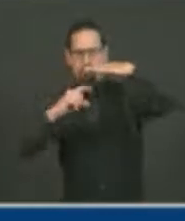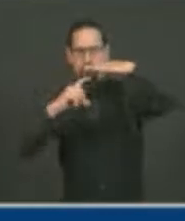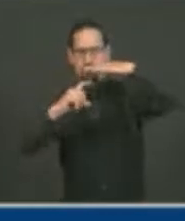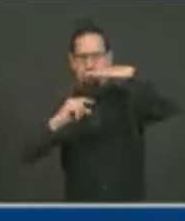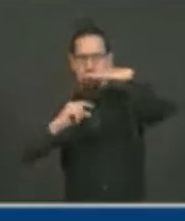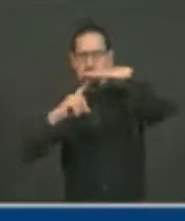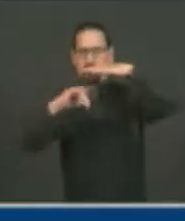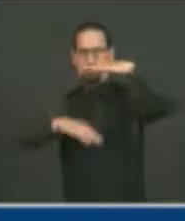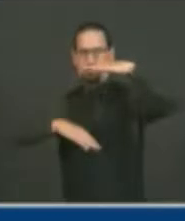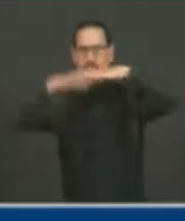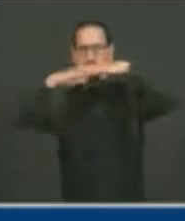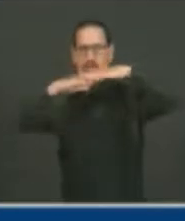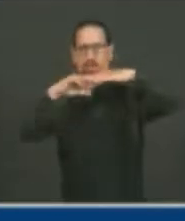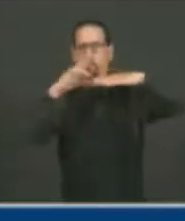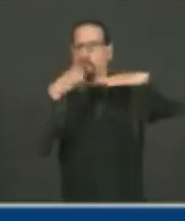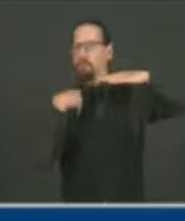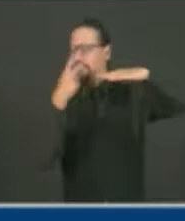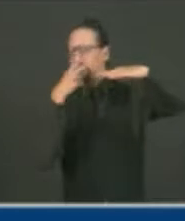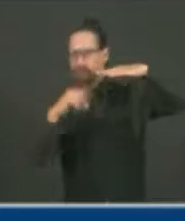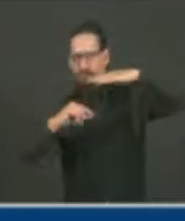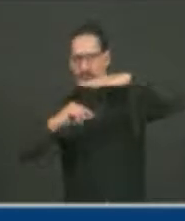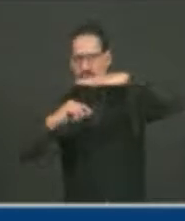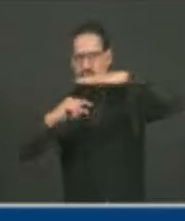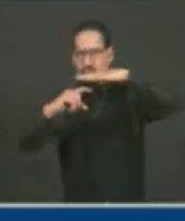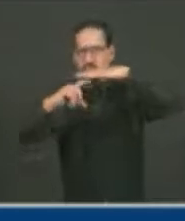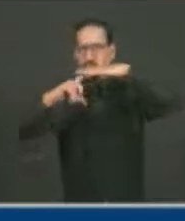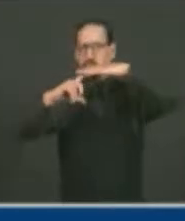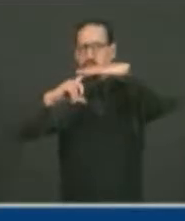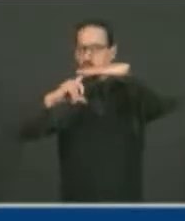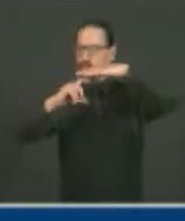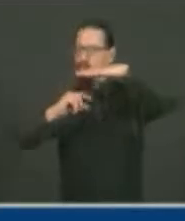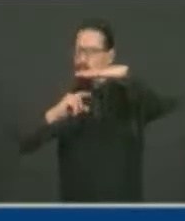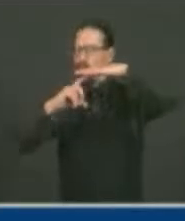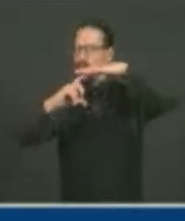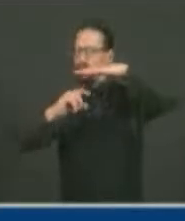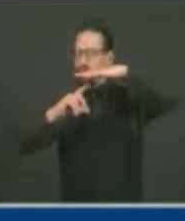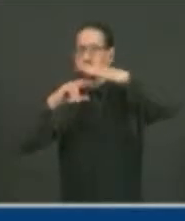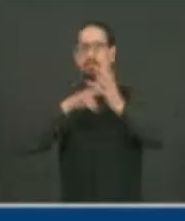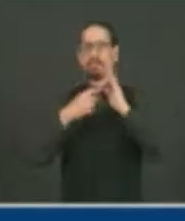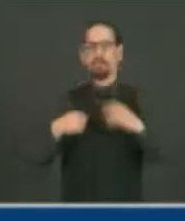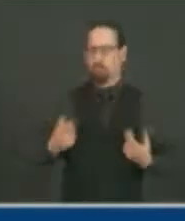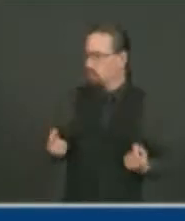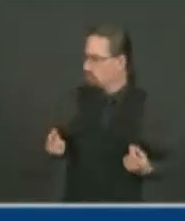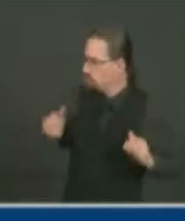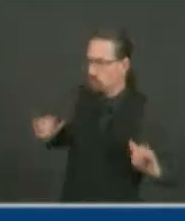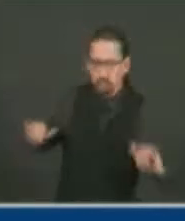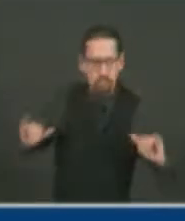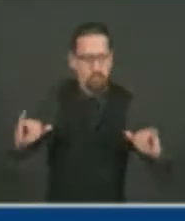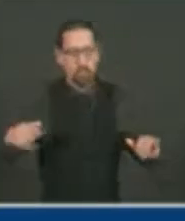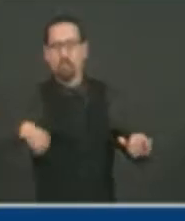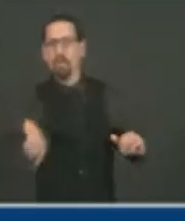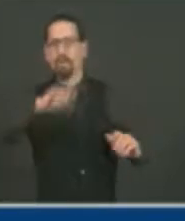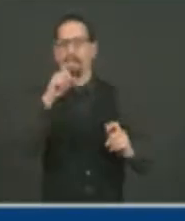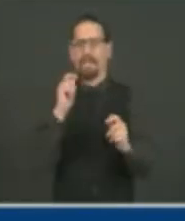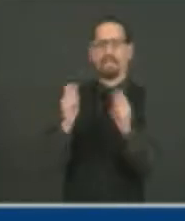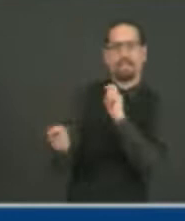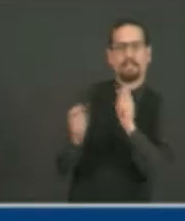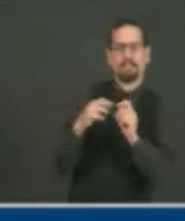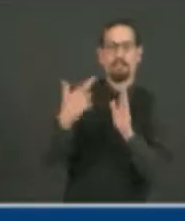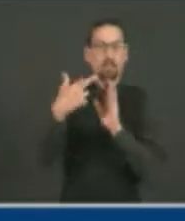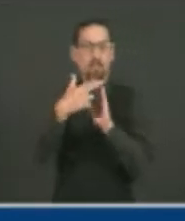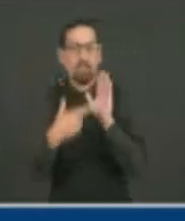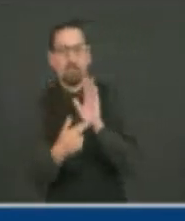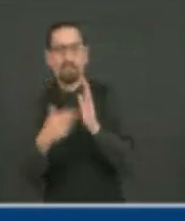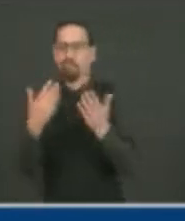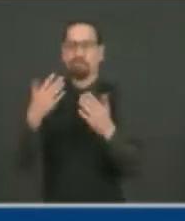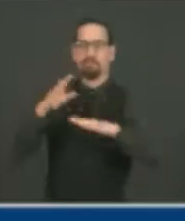tighten restrictions in one particular area or one particular business, as we've done with bars, then we're going to do that. But the red lines do